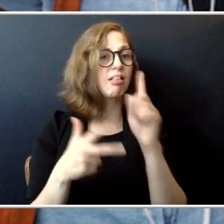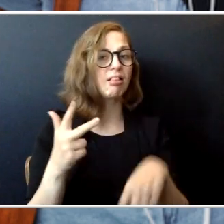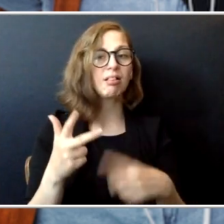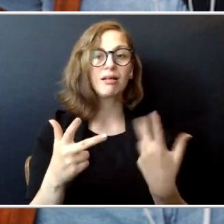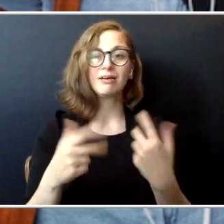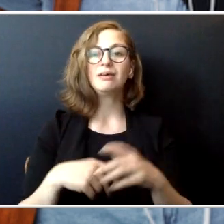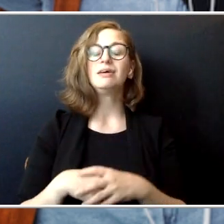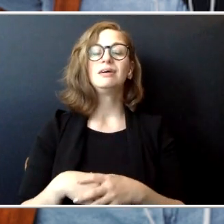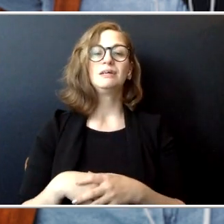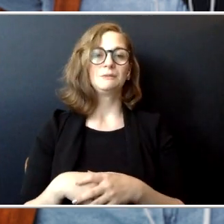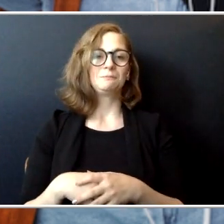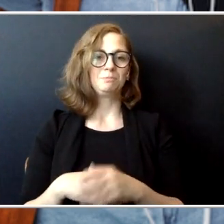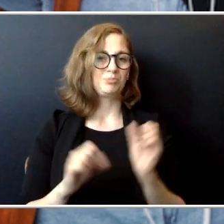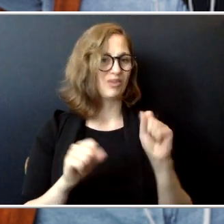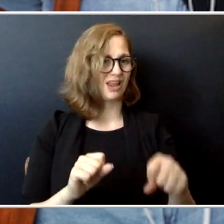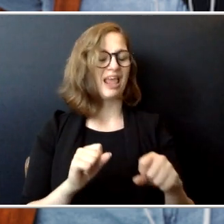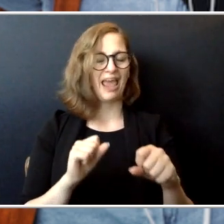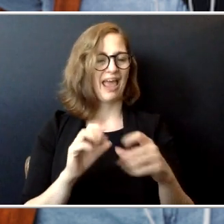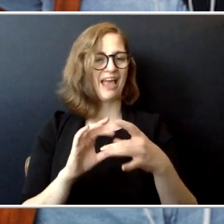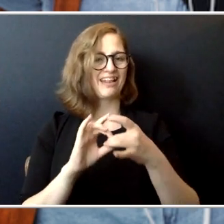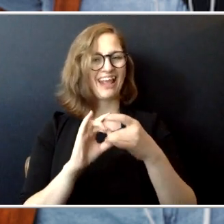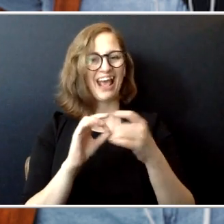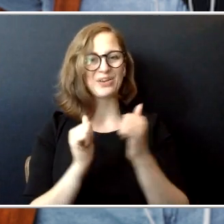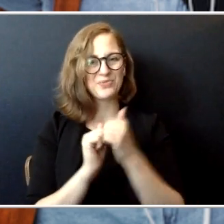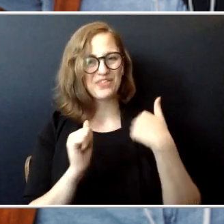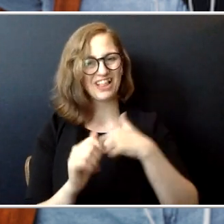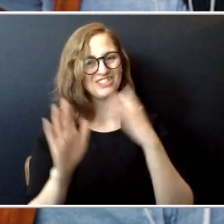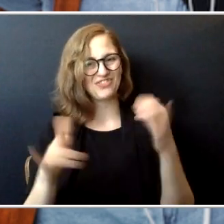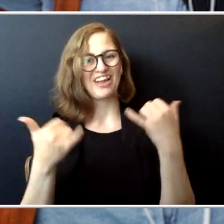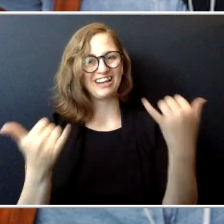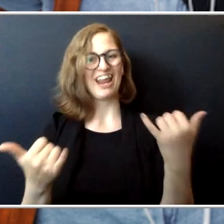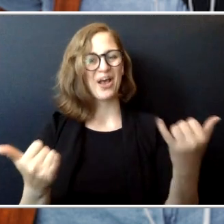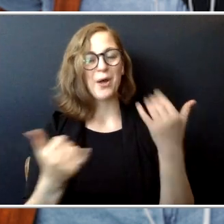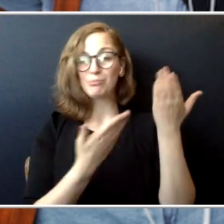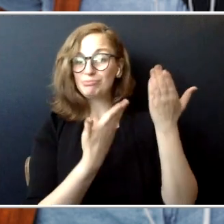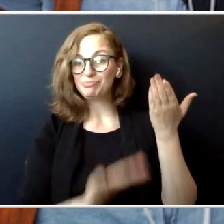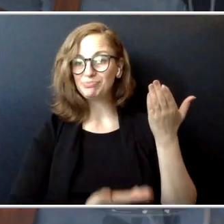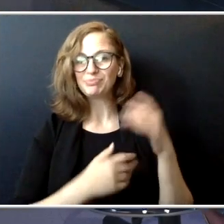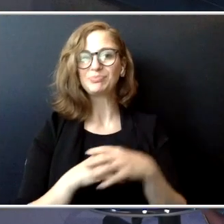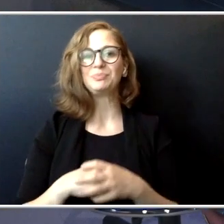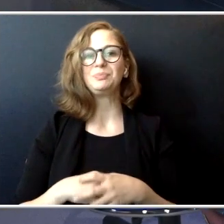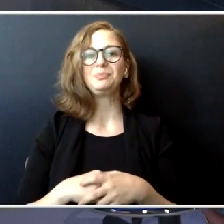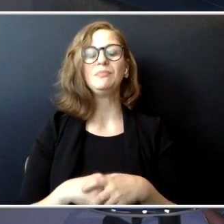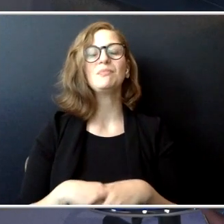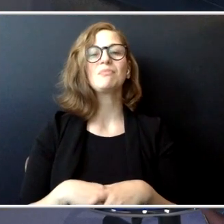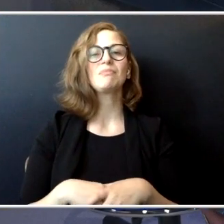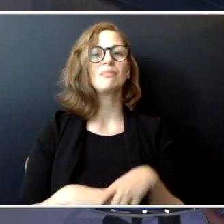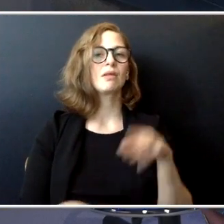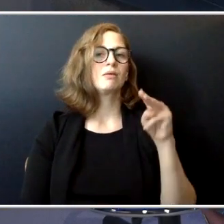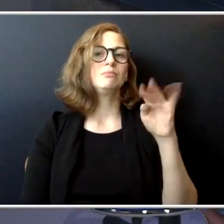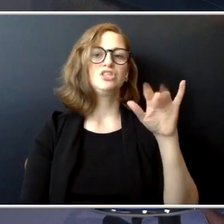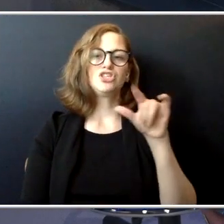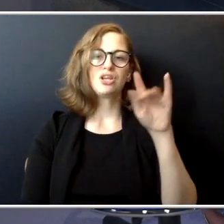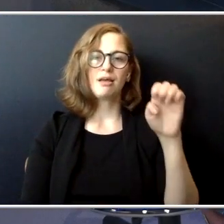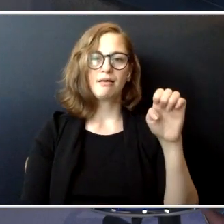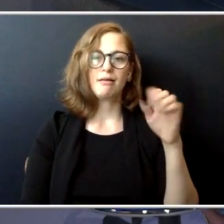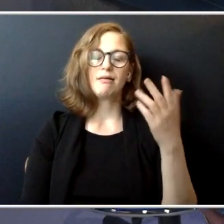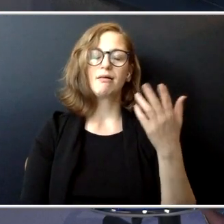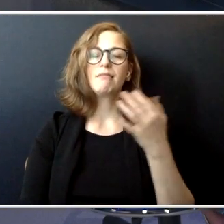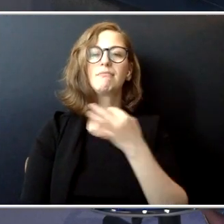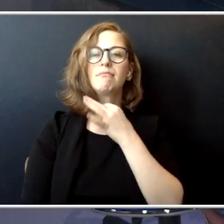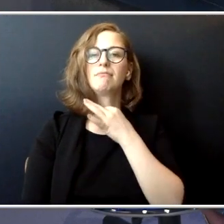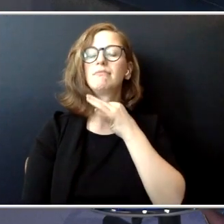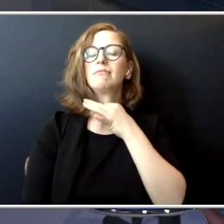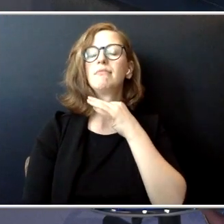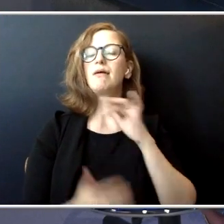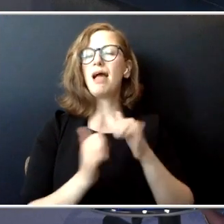can connect with us in real time right now here on your screen. Michelle, I'd love to know, how did you feel mentally leading up